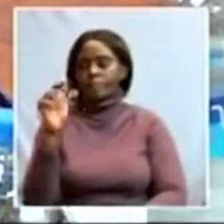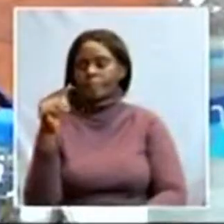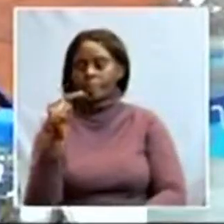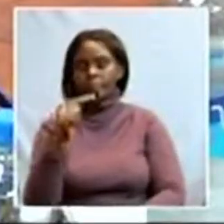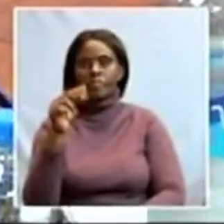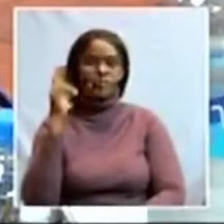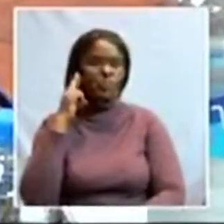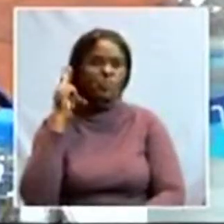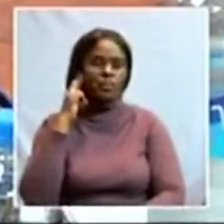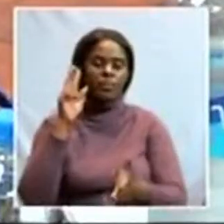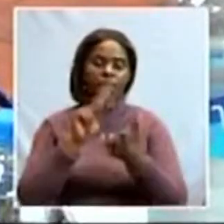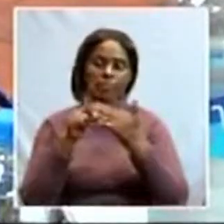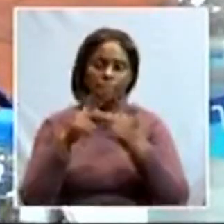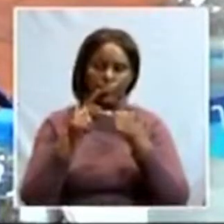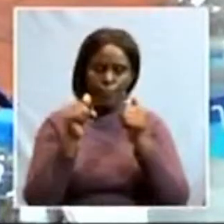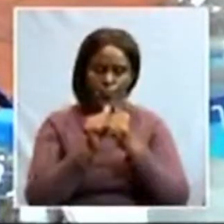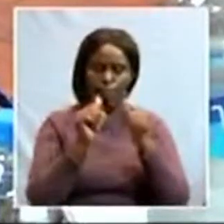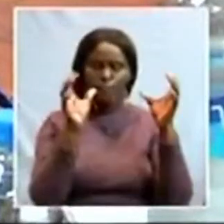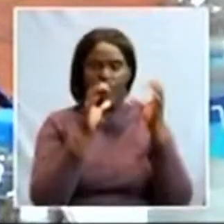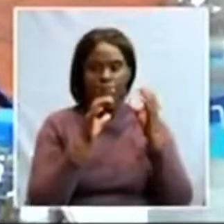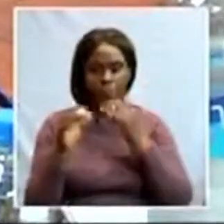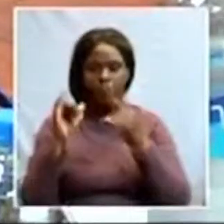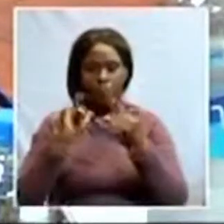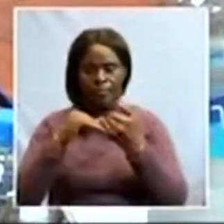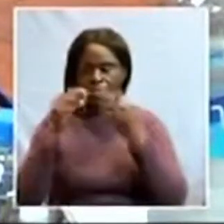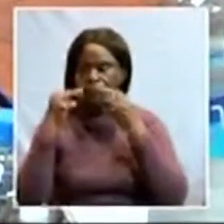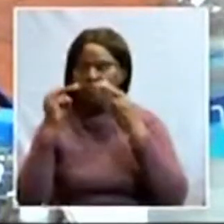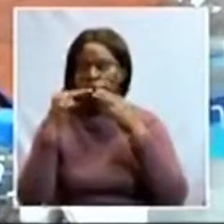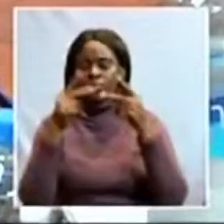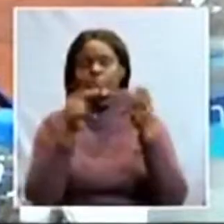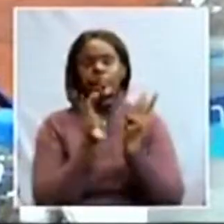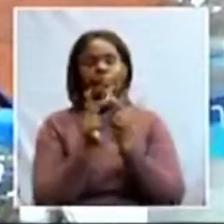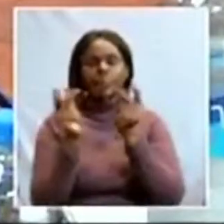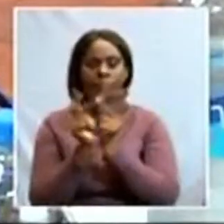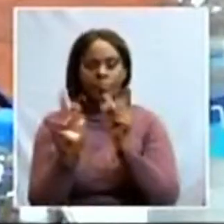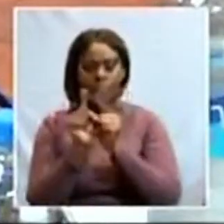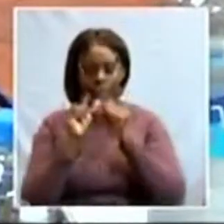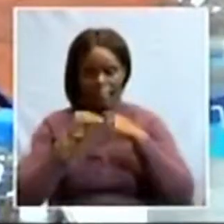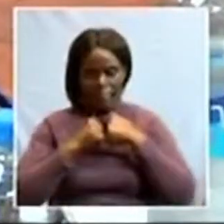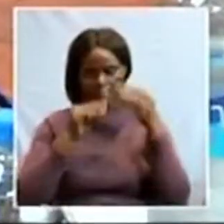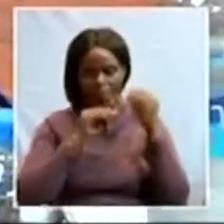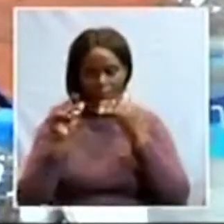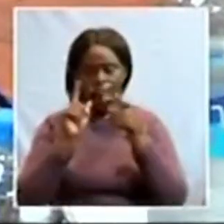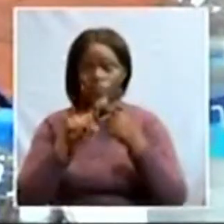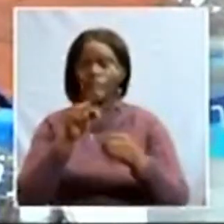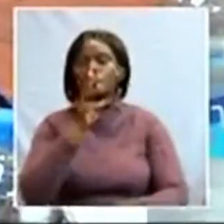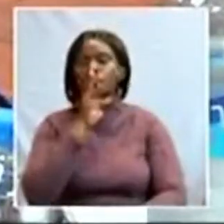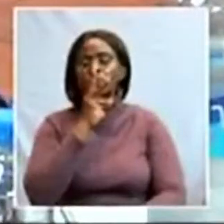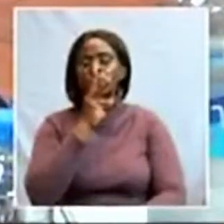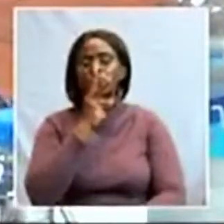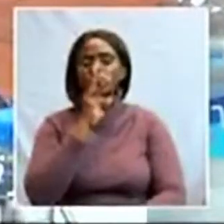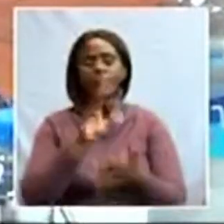radio programs and the council social media platform. Then we move to water sanitation.